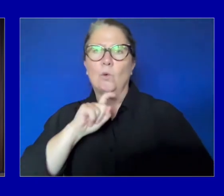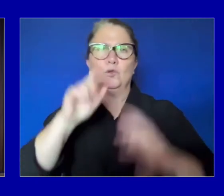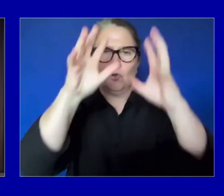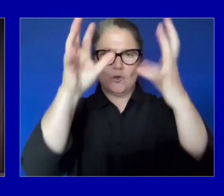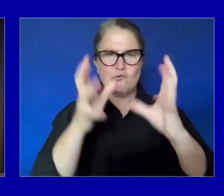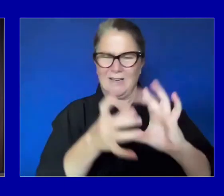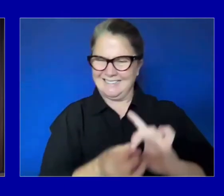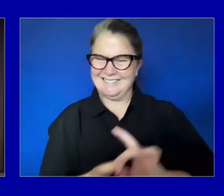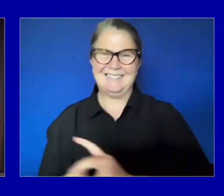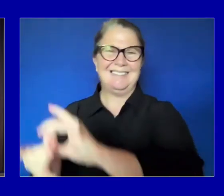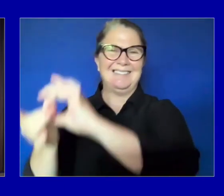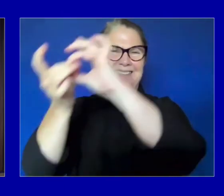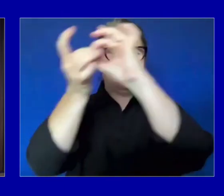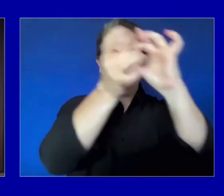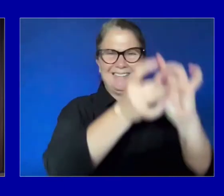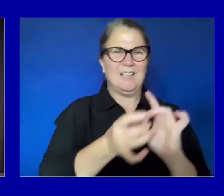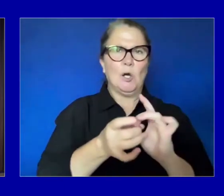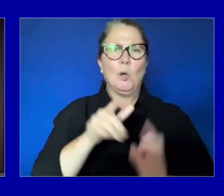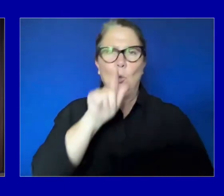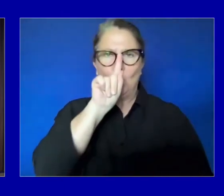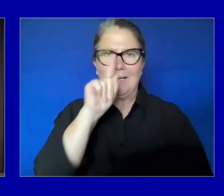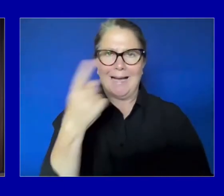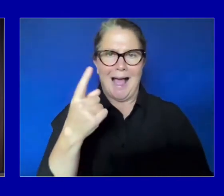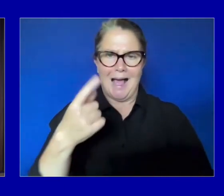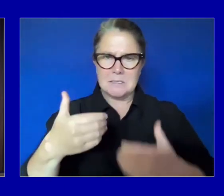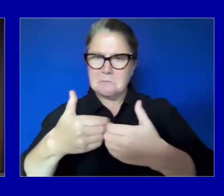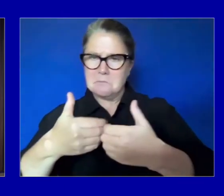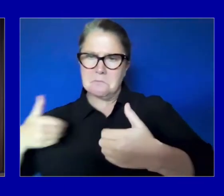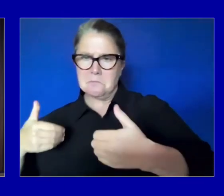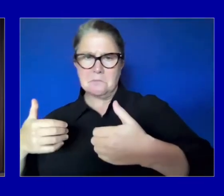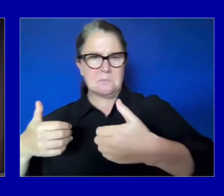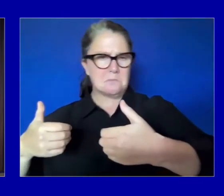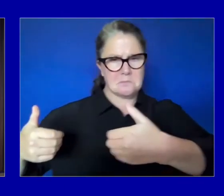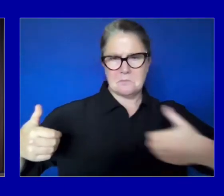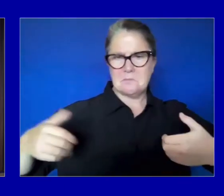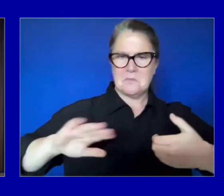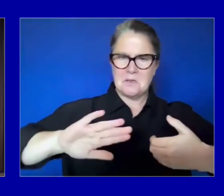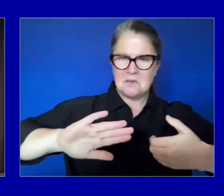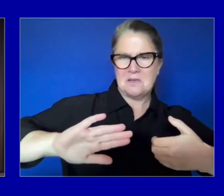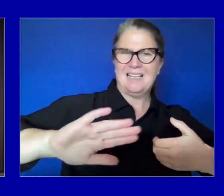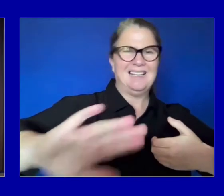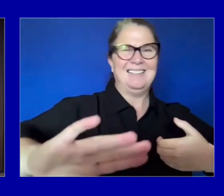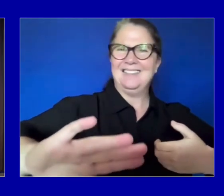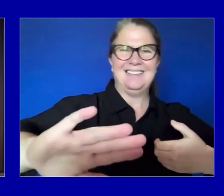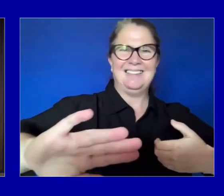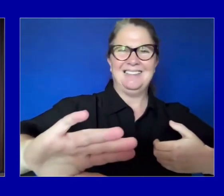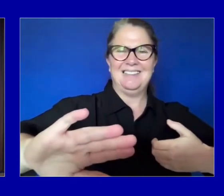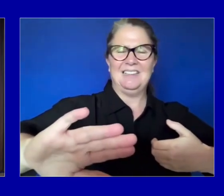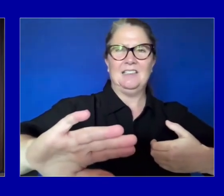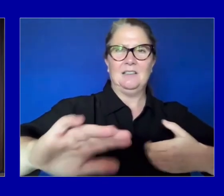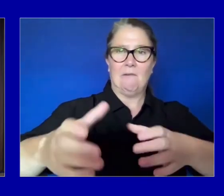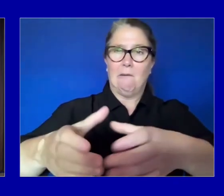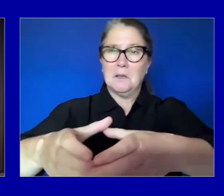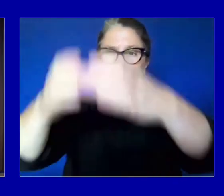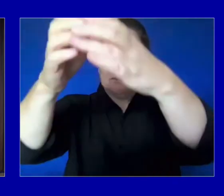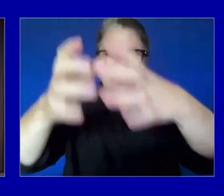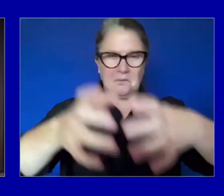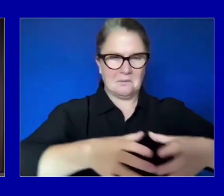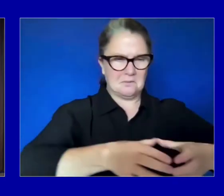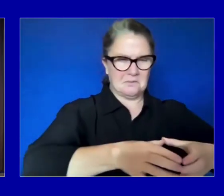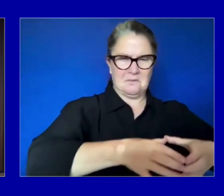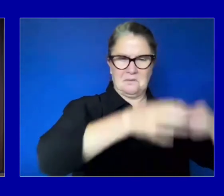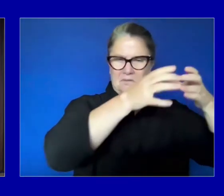burning, cultural water or cultural resource management, um, they don't see the, they kind of silo them